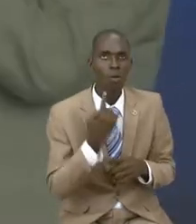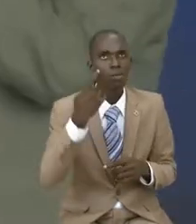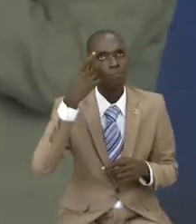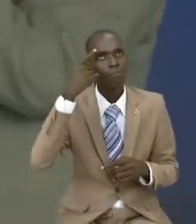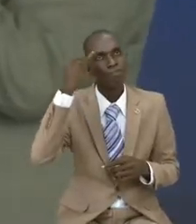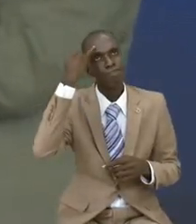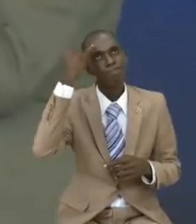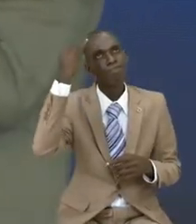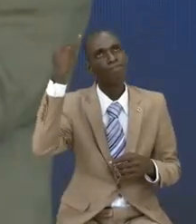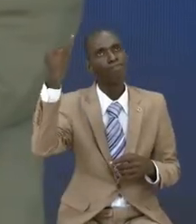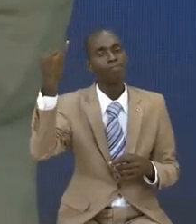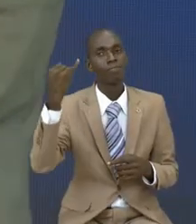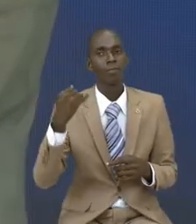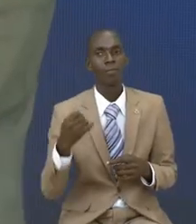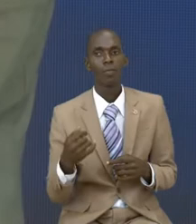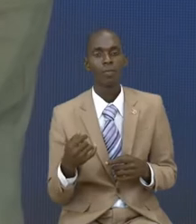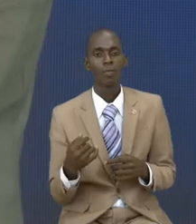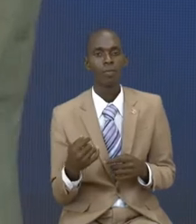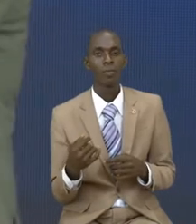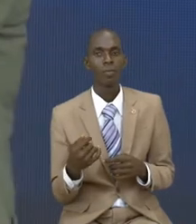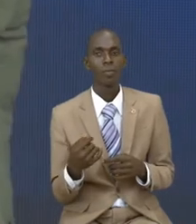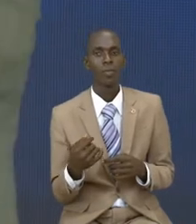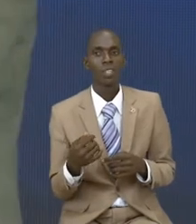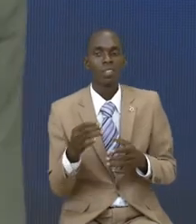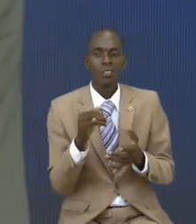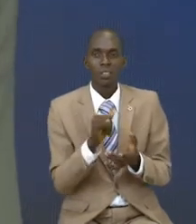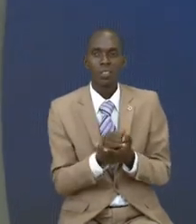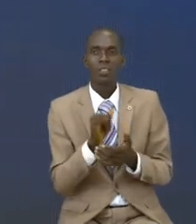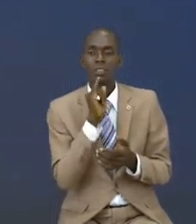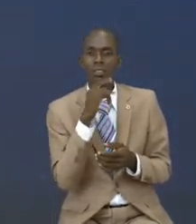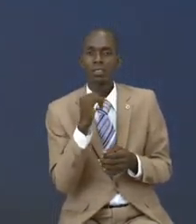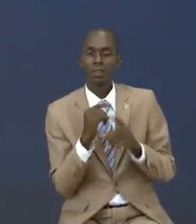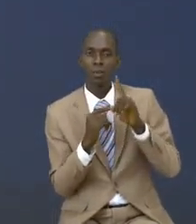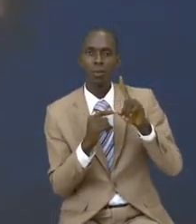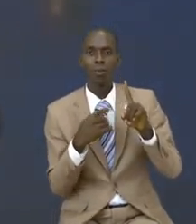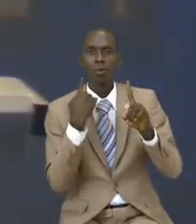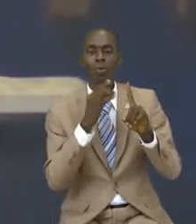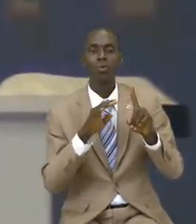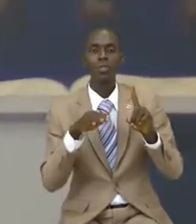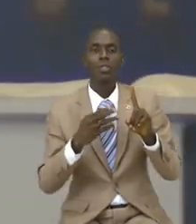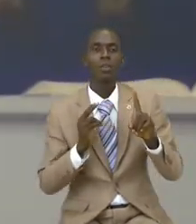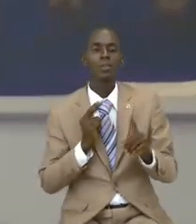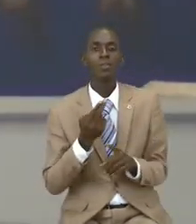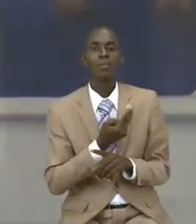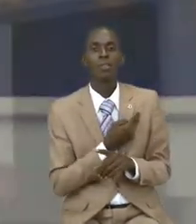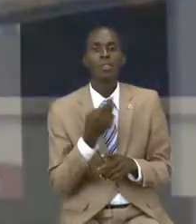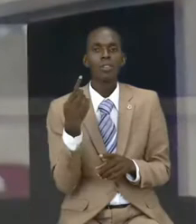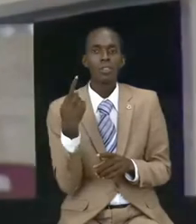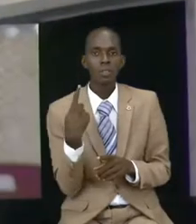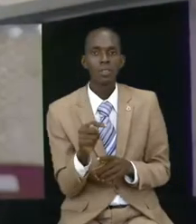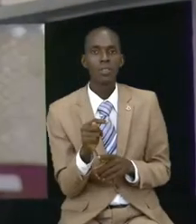like Ashton said, that's the one who gave us the science